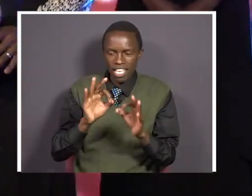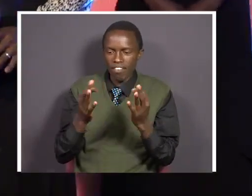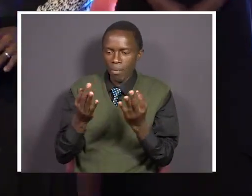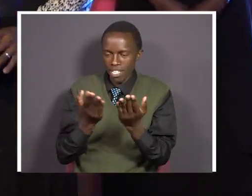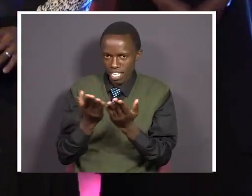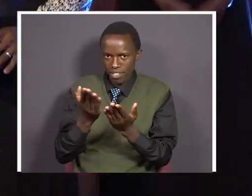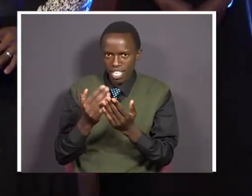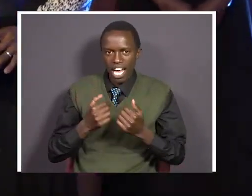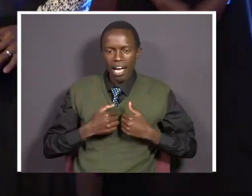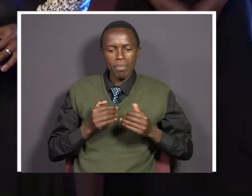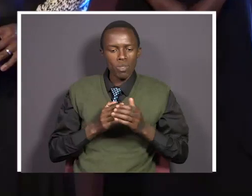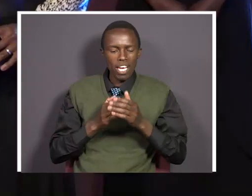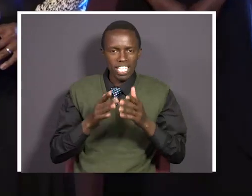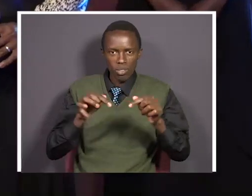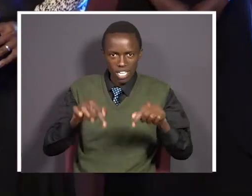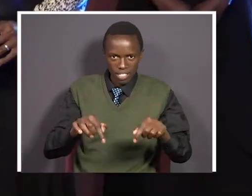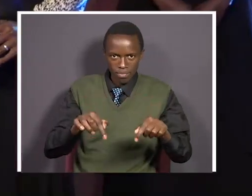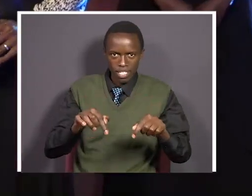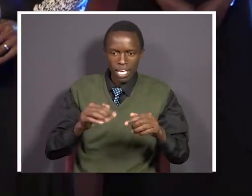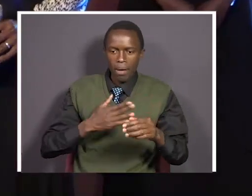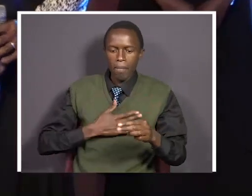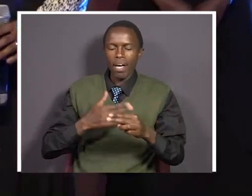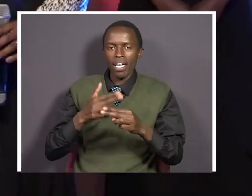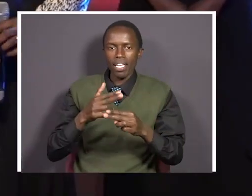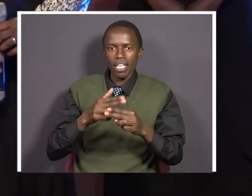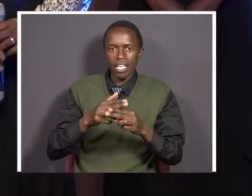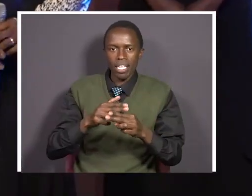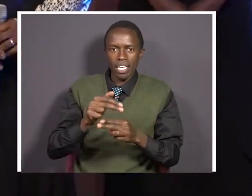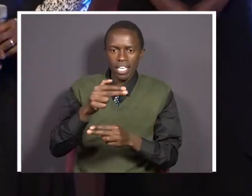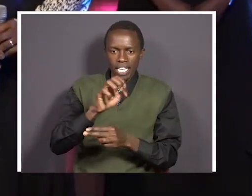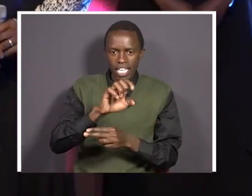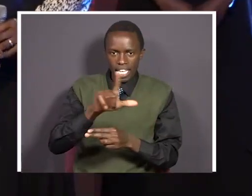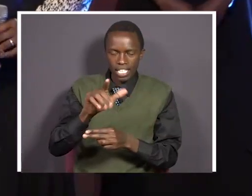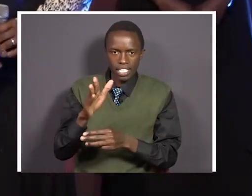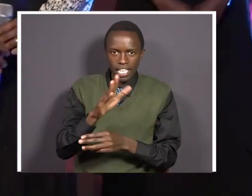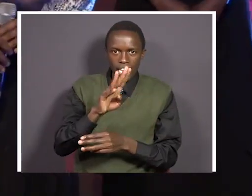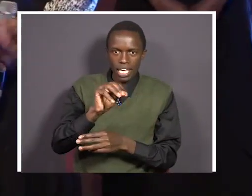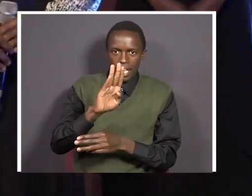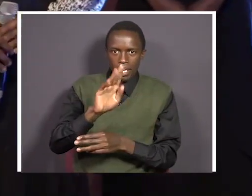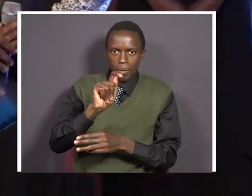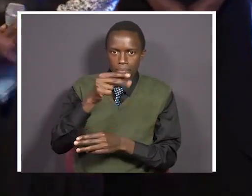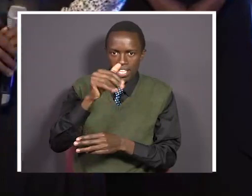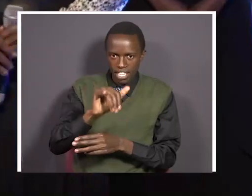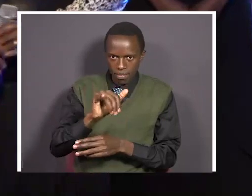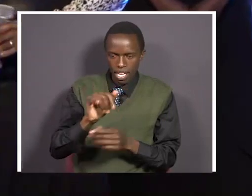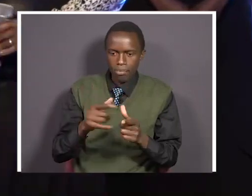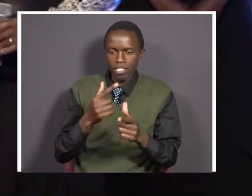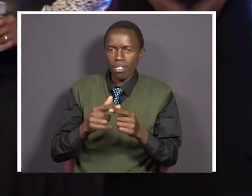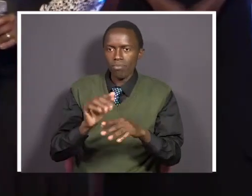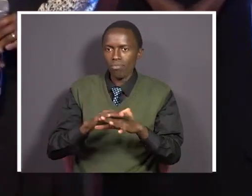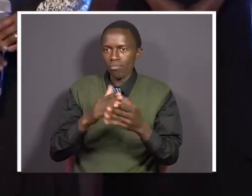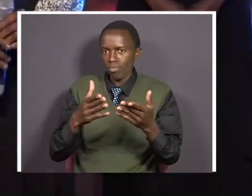Family Service. I will be your moderator today. My name is Elaine Mbithi. And I'm joined today by some